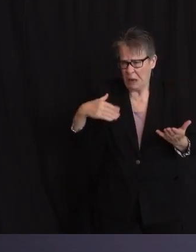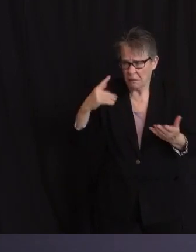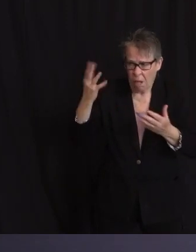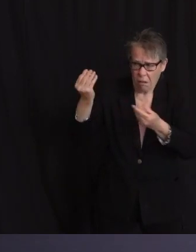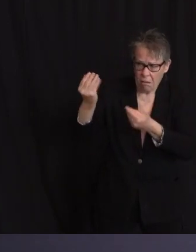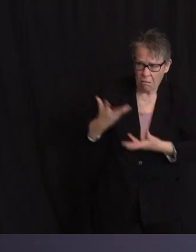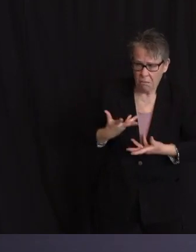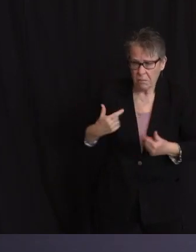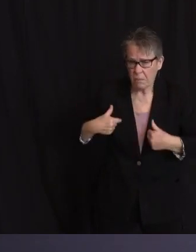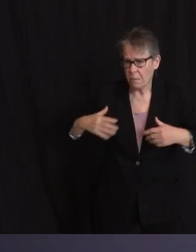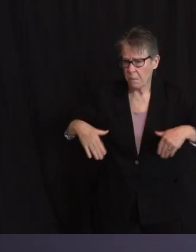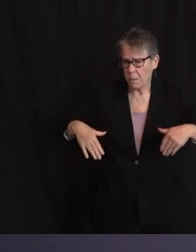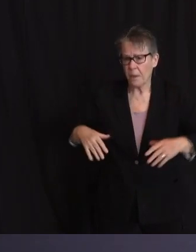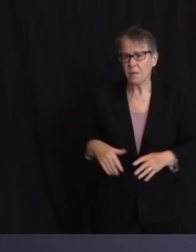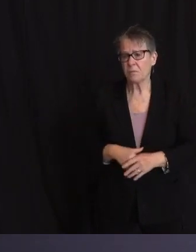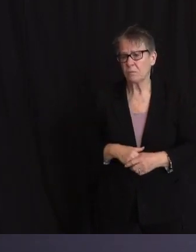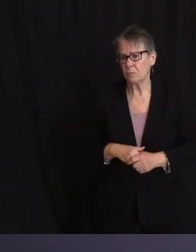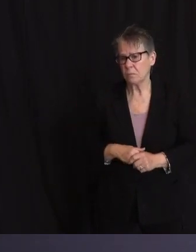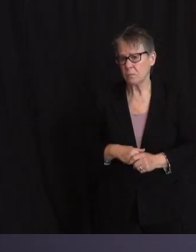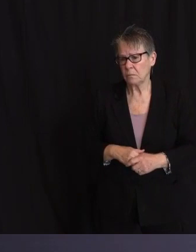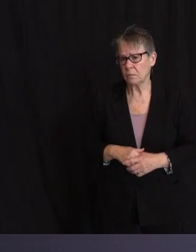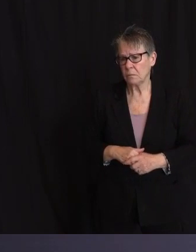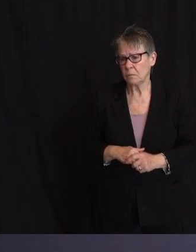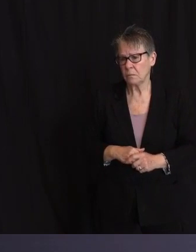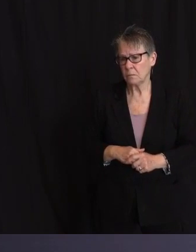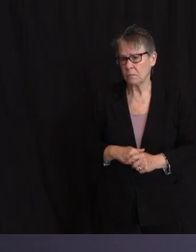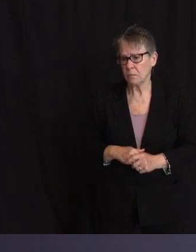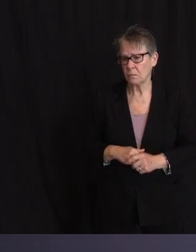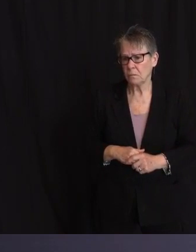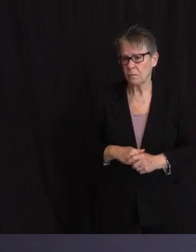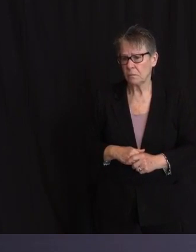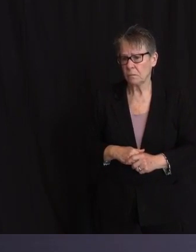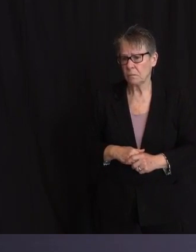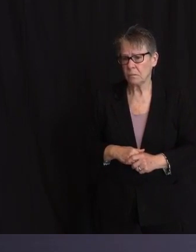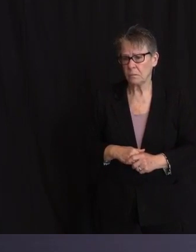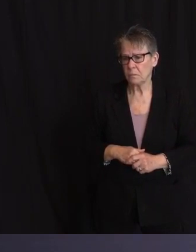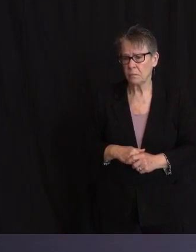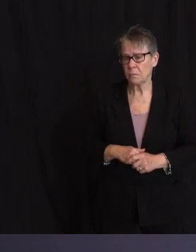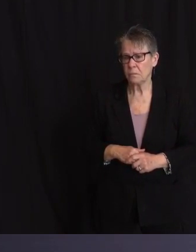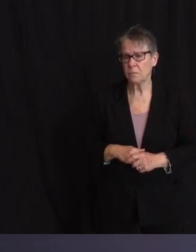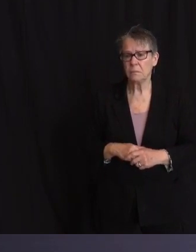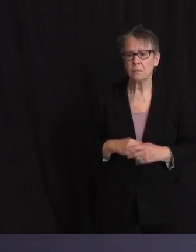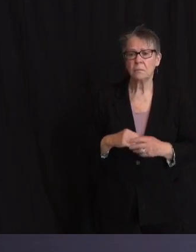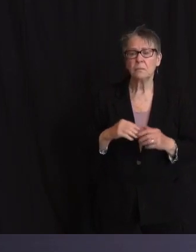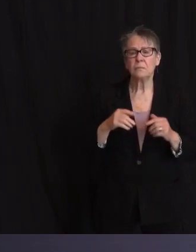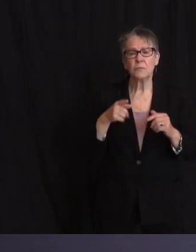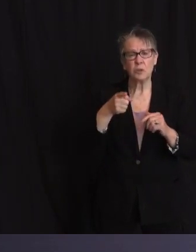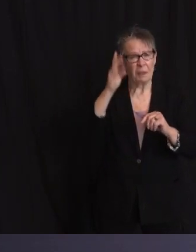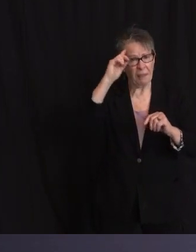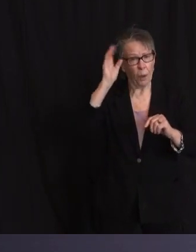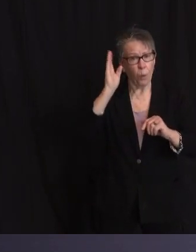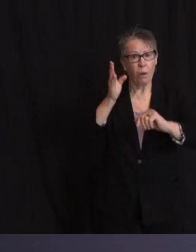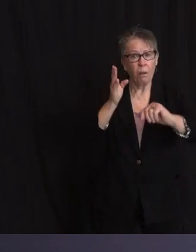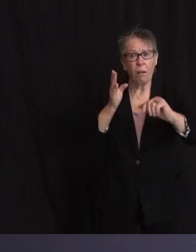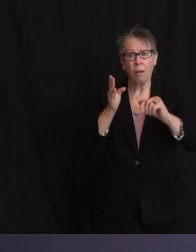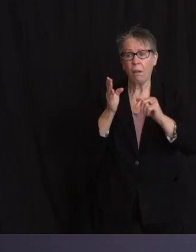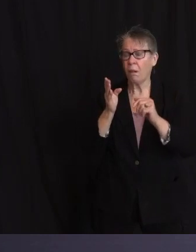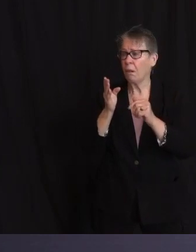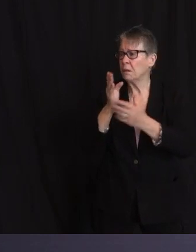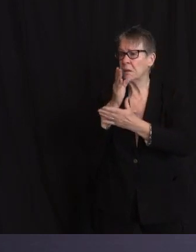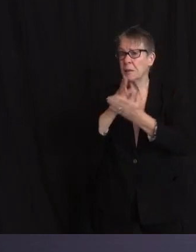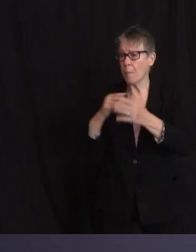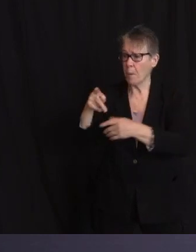No. Because it will have unintended consequences that we can't handle. And Pat will be the first to say, and there are some, and Pat lives